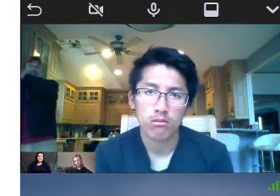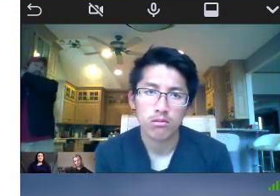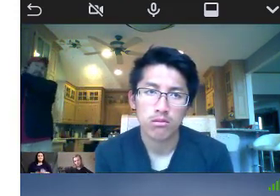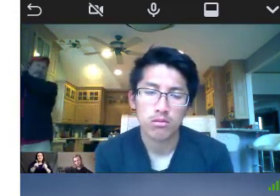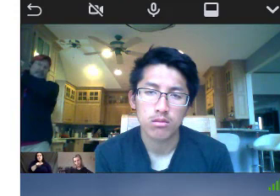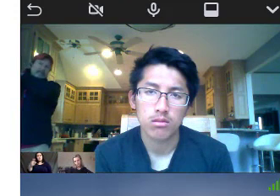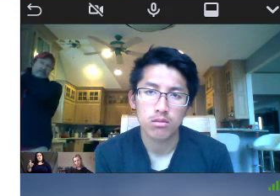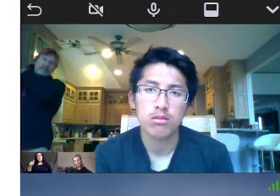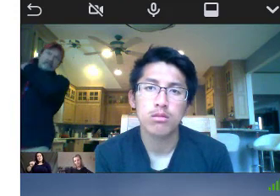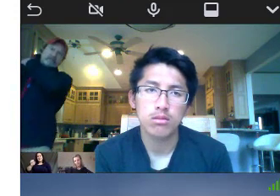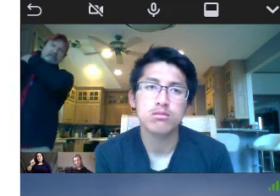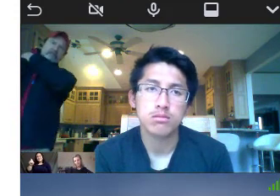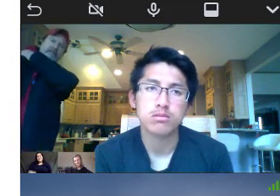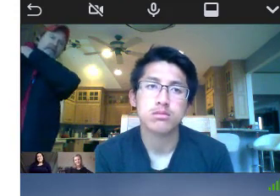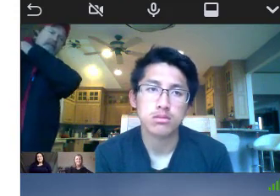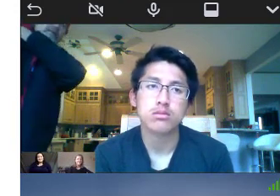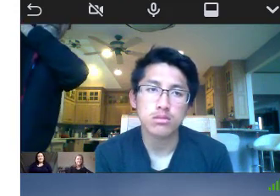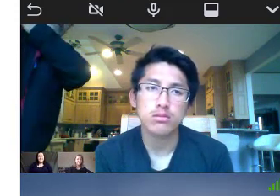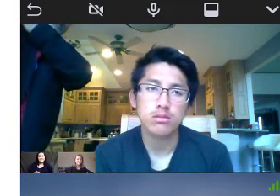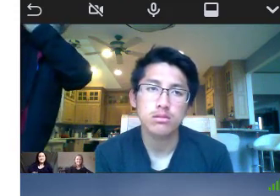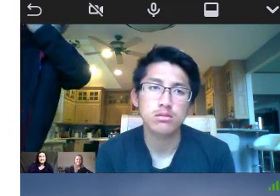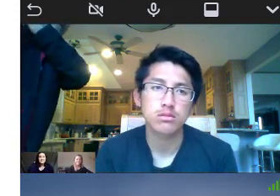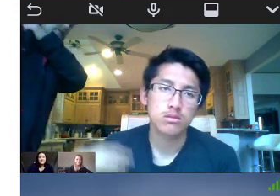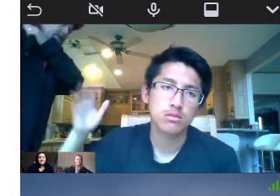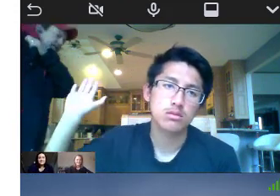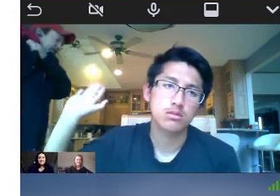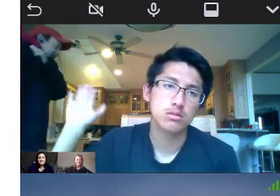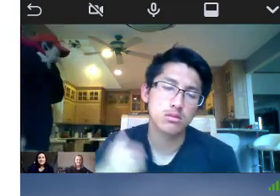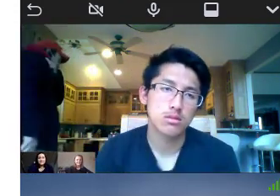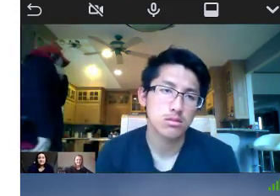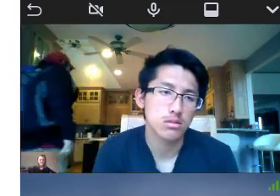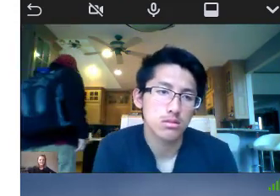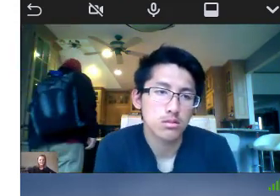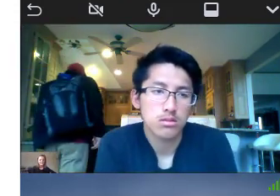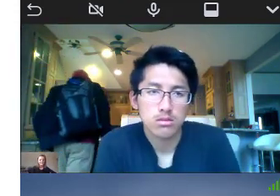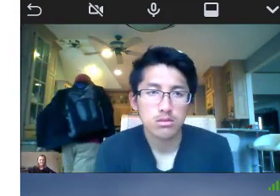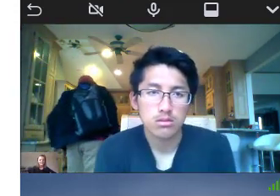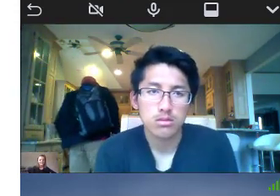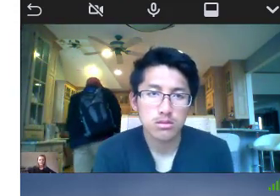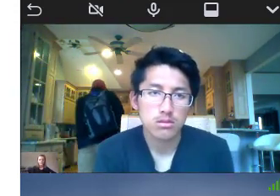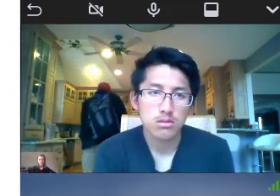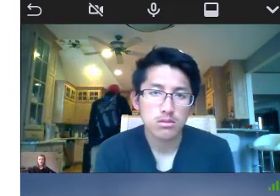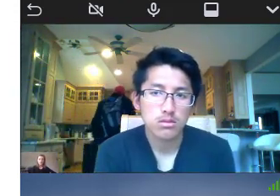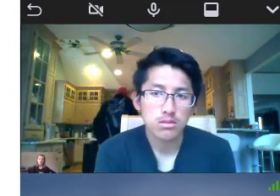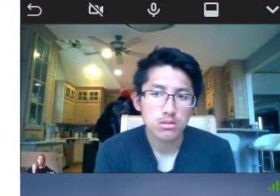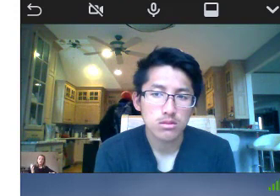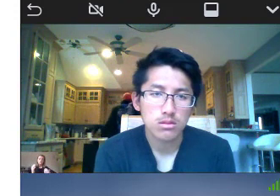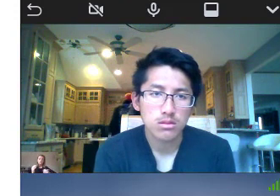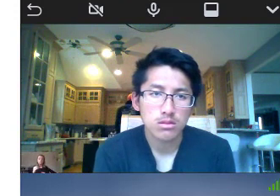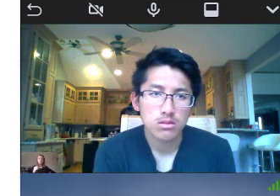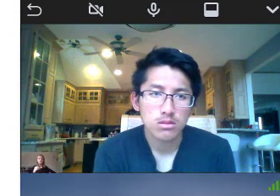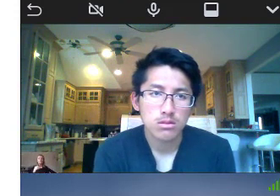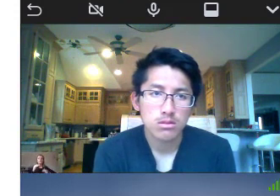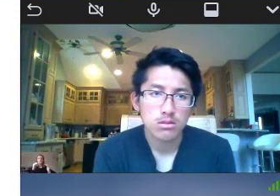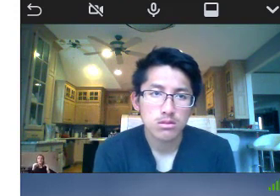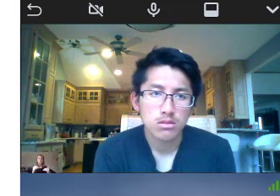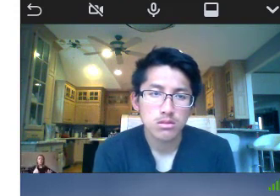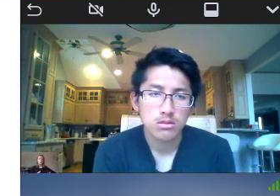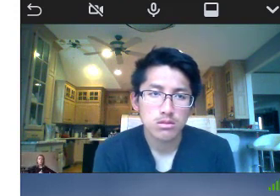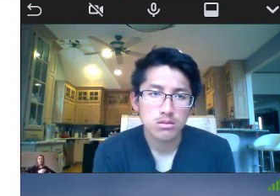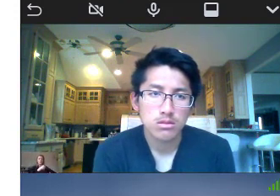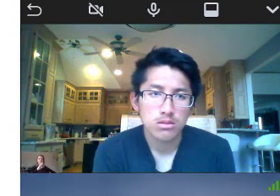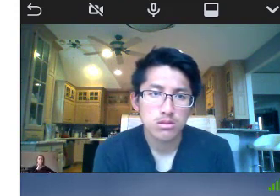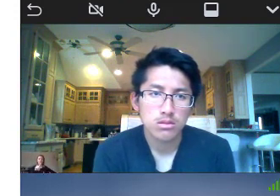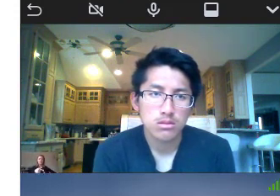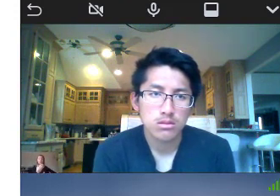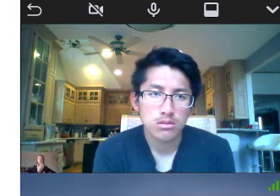So it's... you know, there's kind of no magic to it. So these are just, and what happens is, so we'll talk about a couple Nusselt number correlations, but in